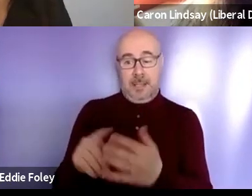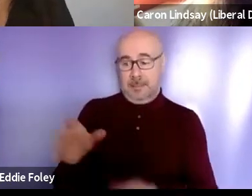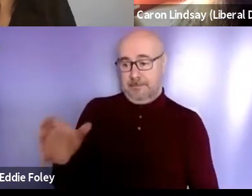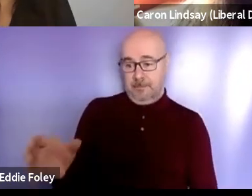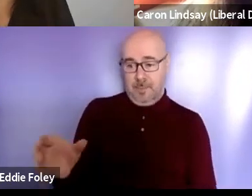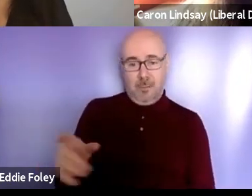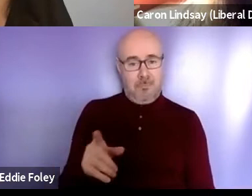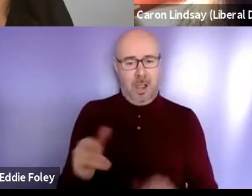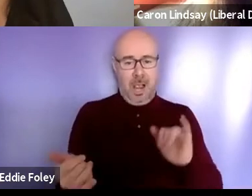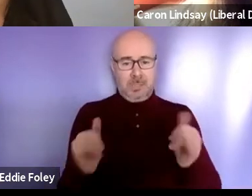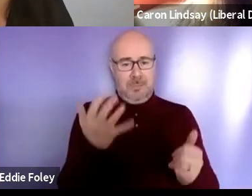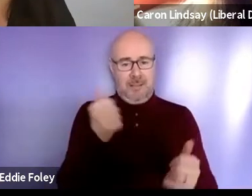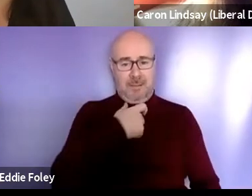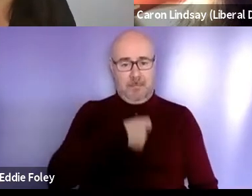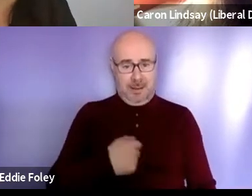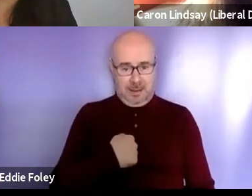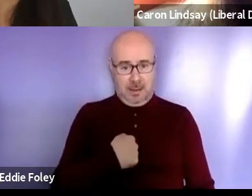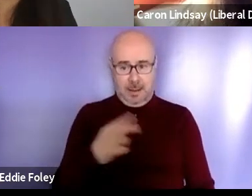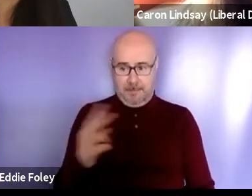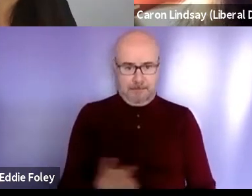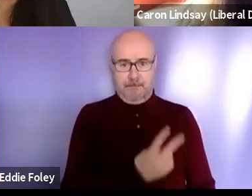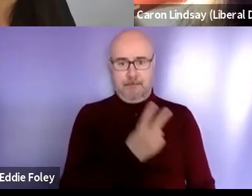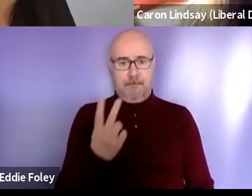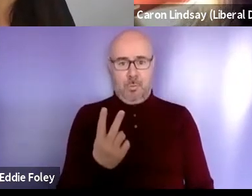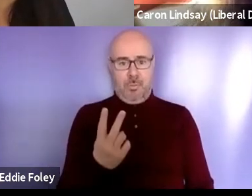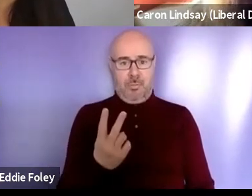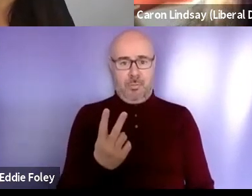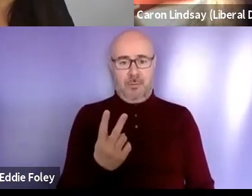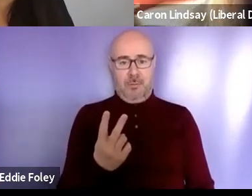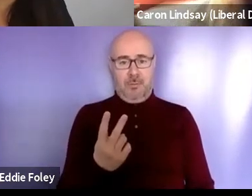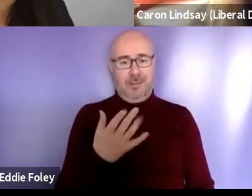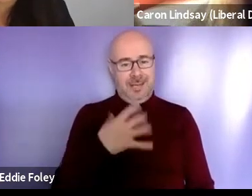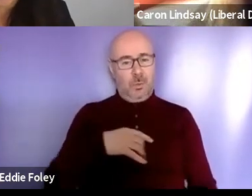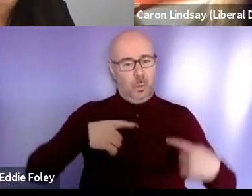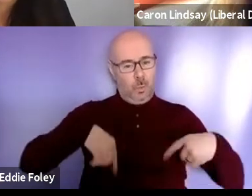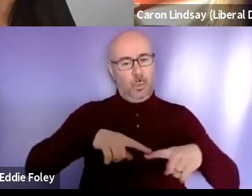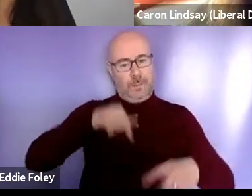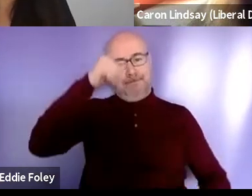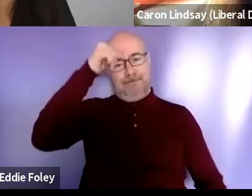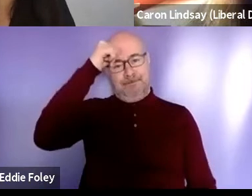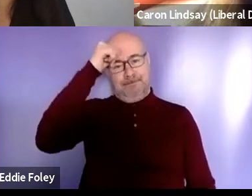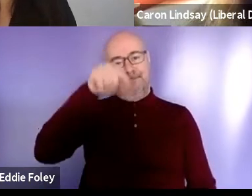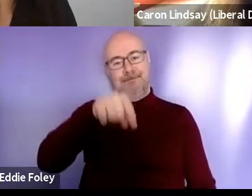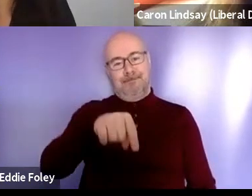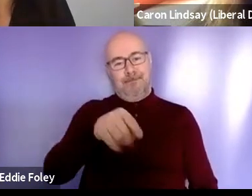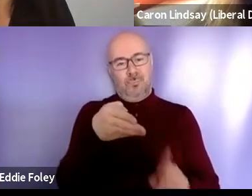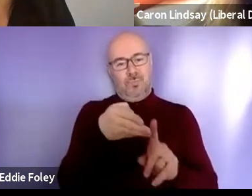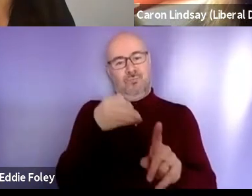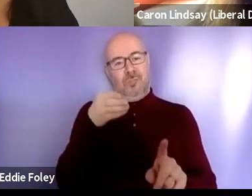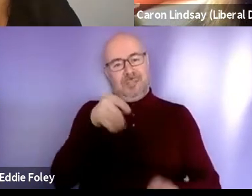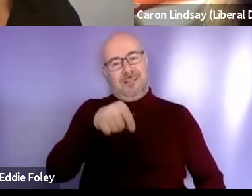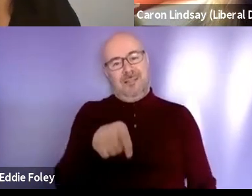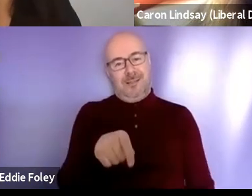think each of the political parties has to do much, much more. It's